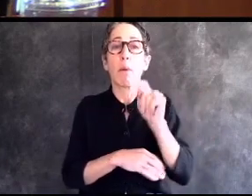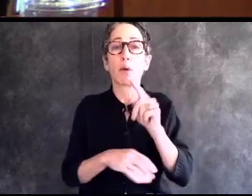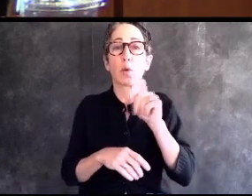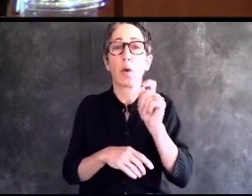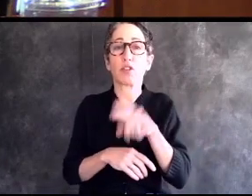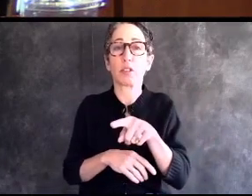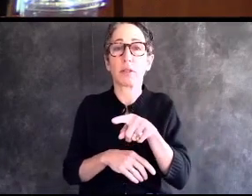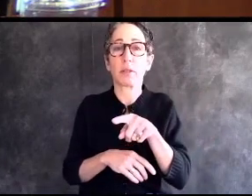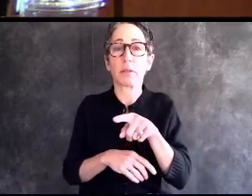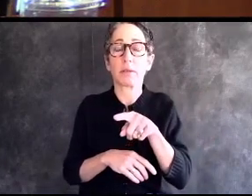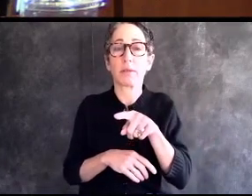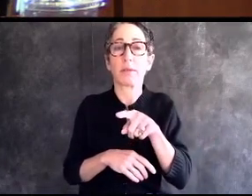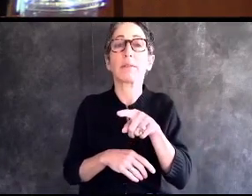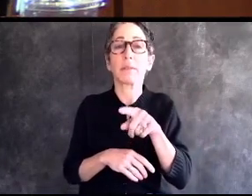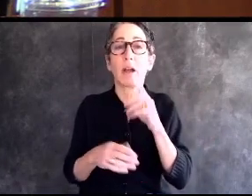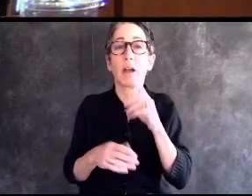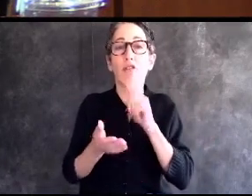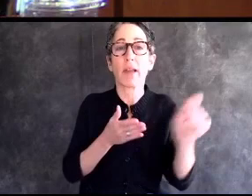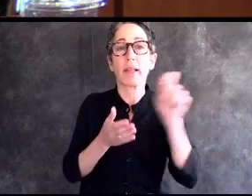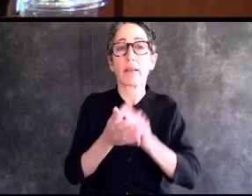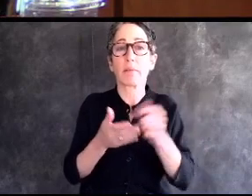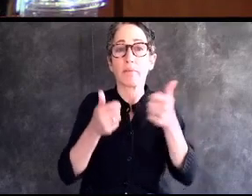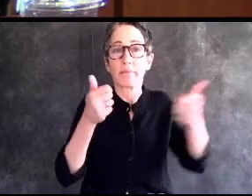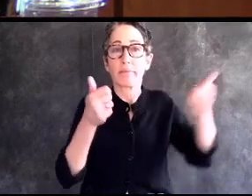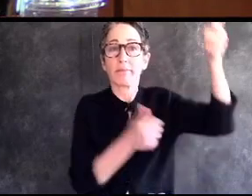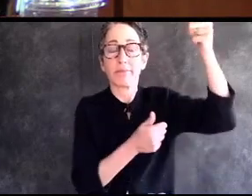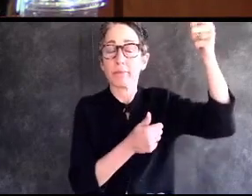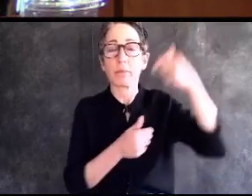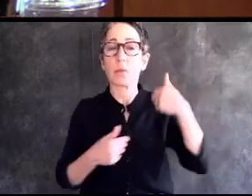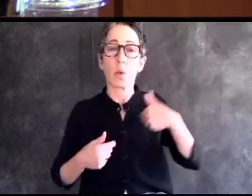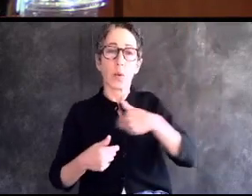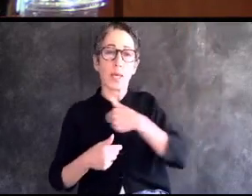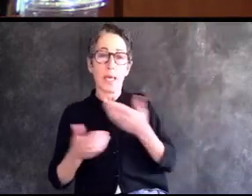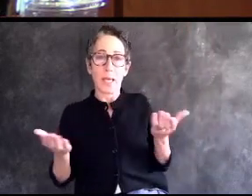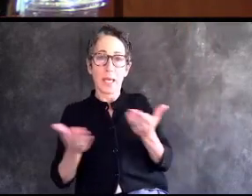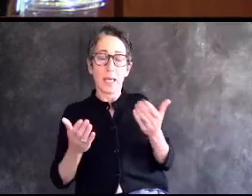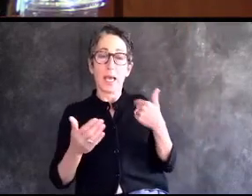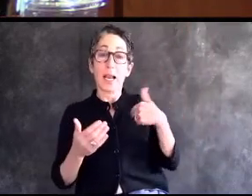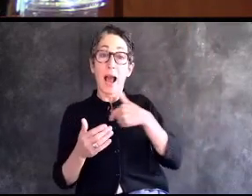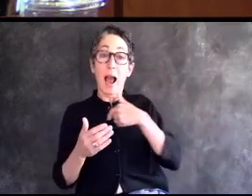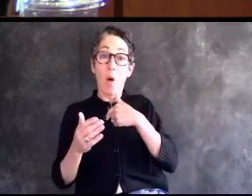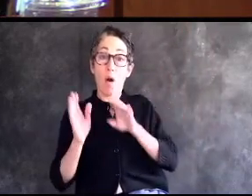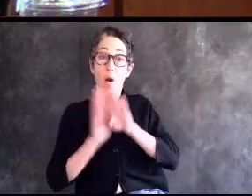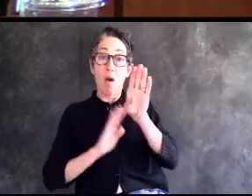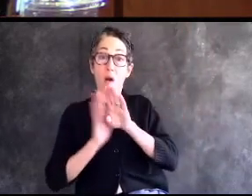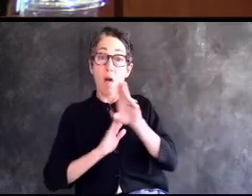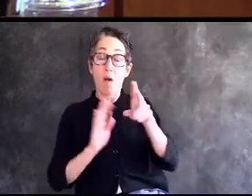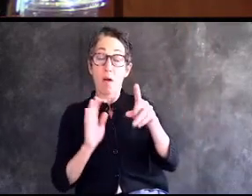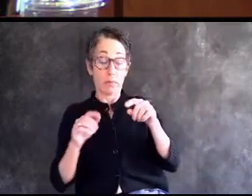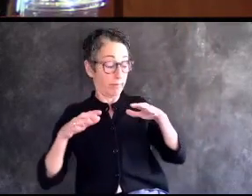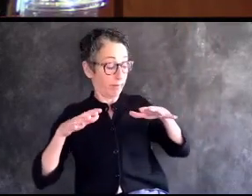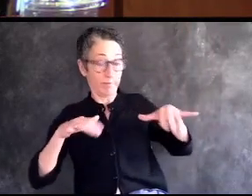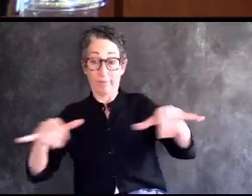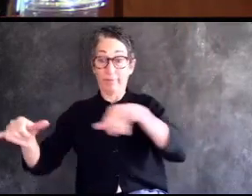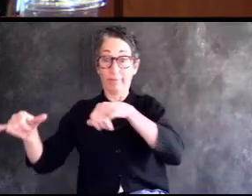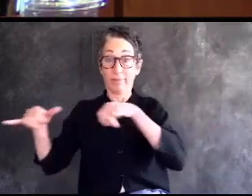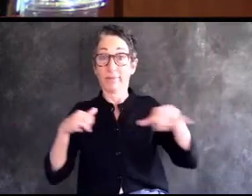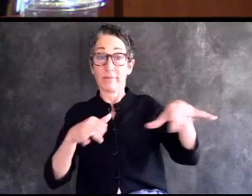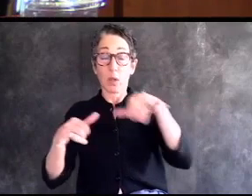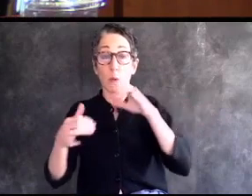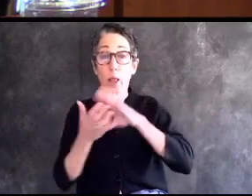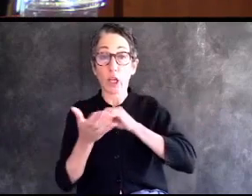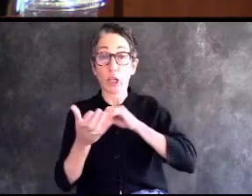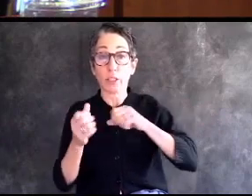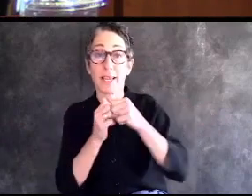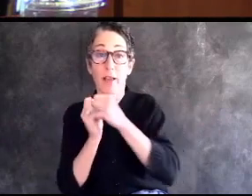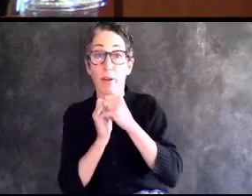the poll questions are written by our fellow citizens, and that made a world of difference. It's like people learning together, right? So that's the thing